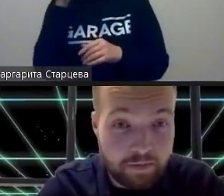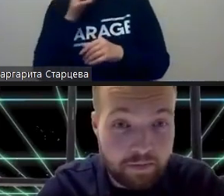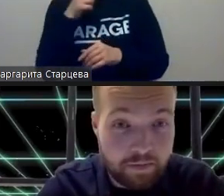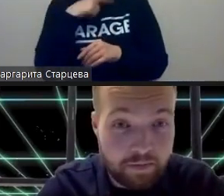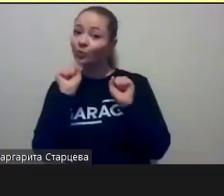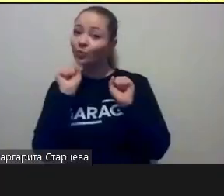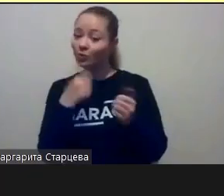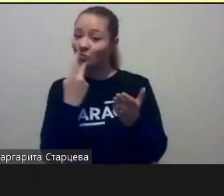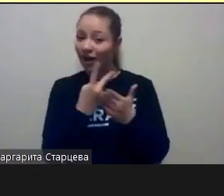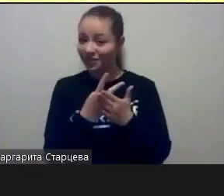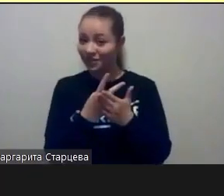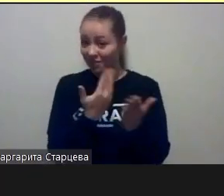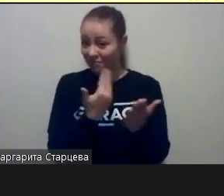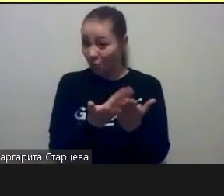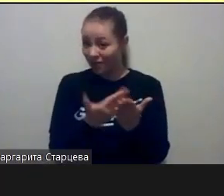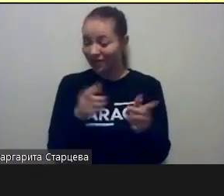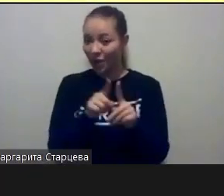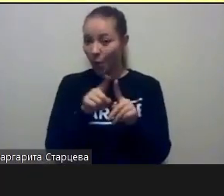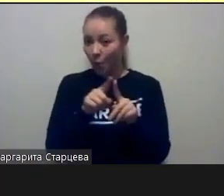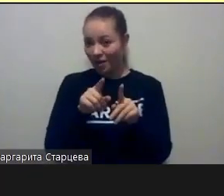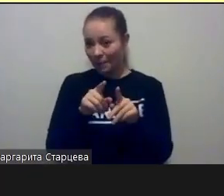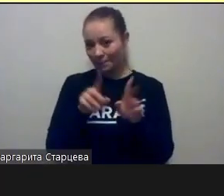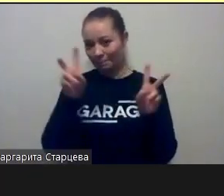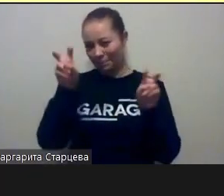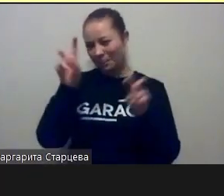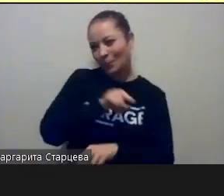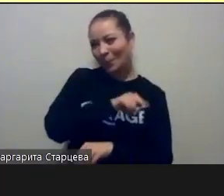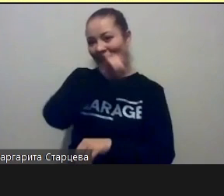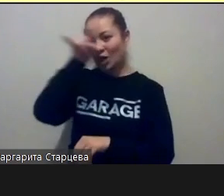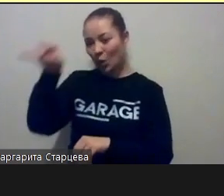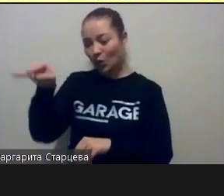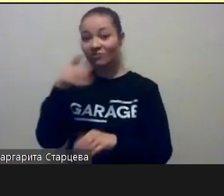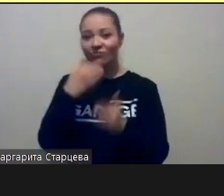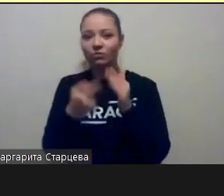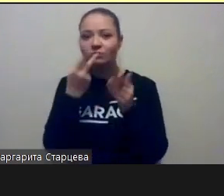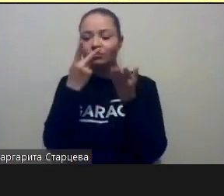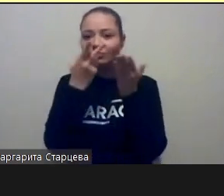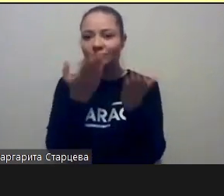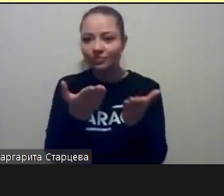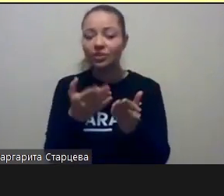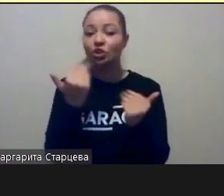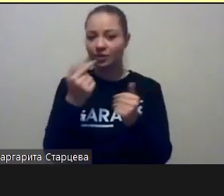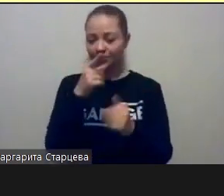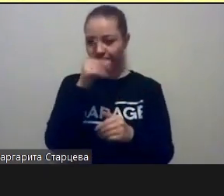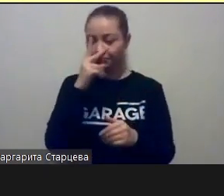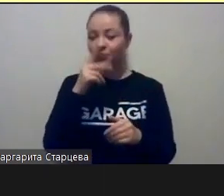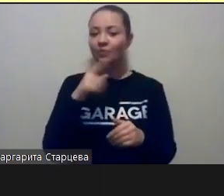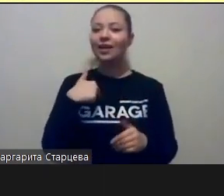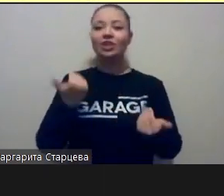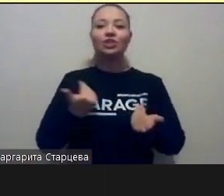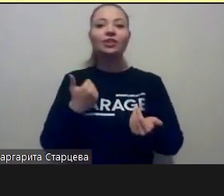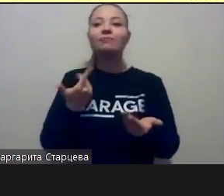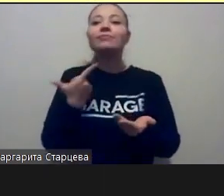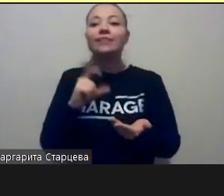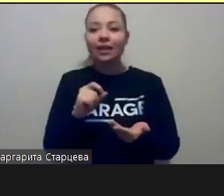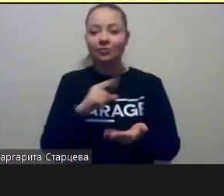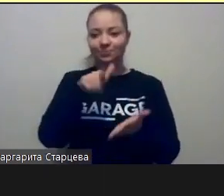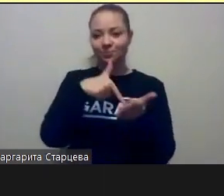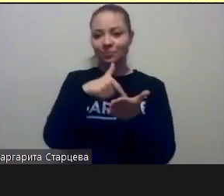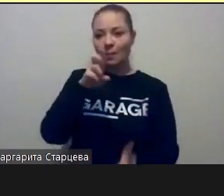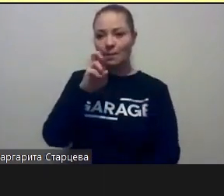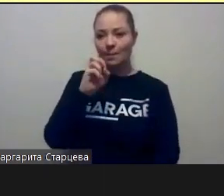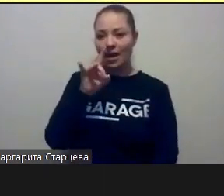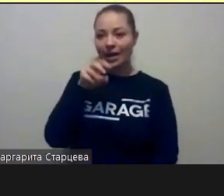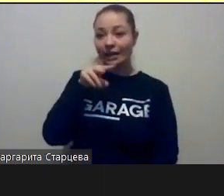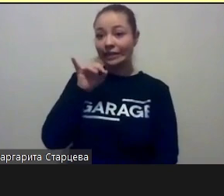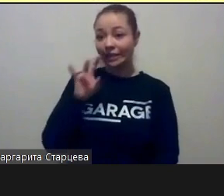what we will start is now here, let's say I'm in Berlin. This is the float predictor we developed together with